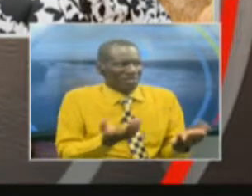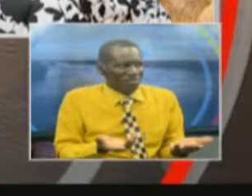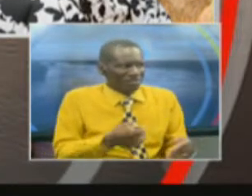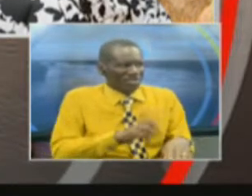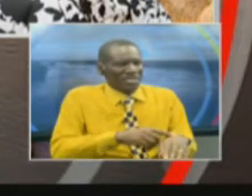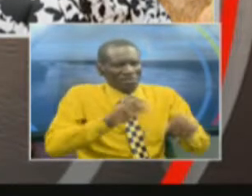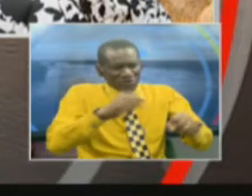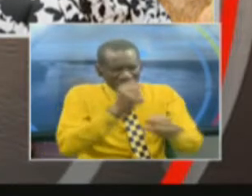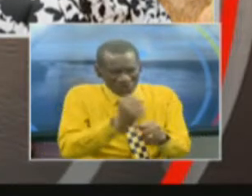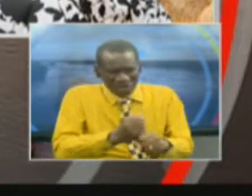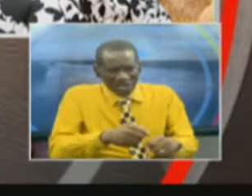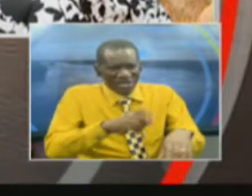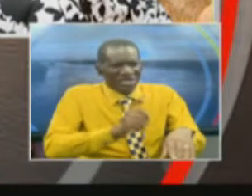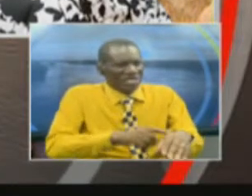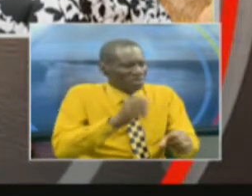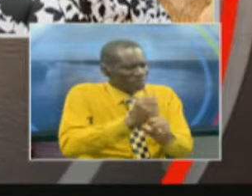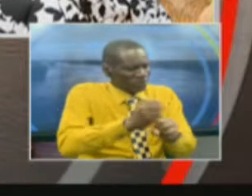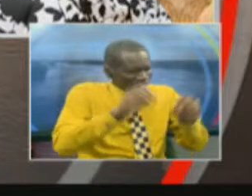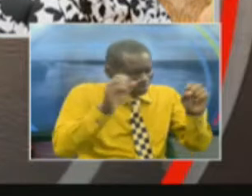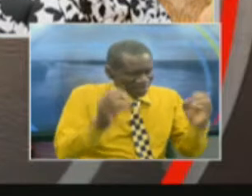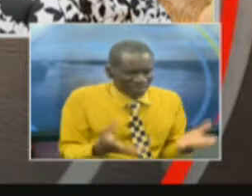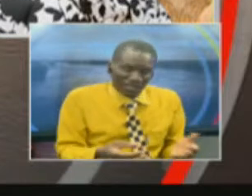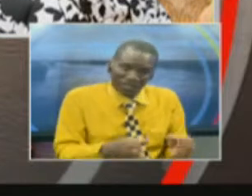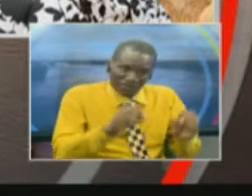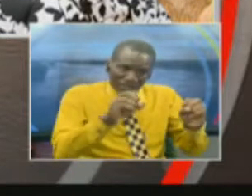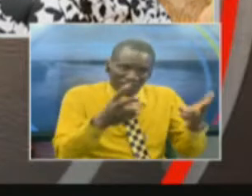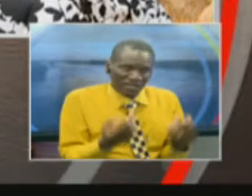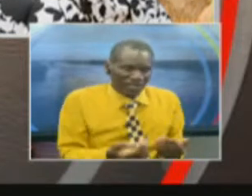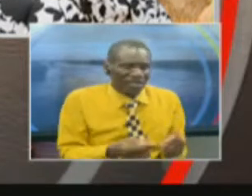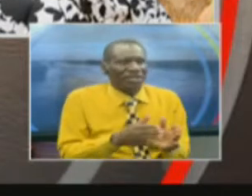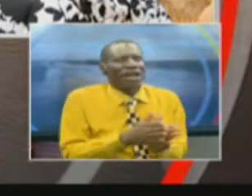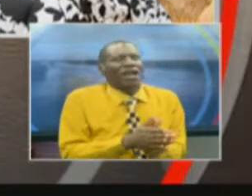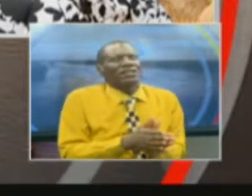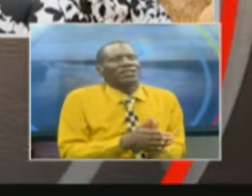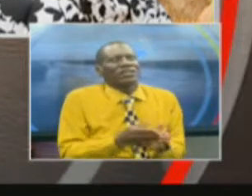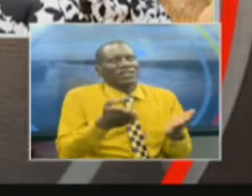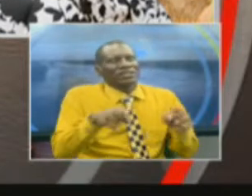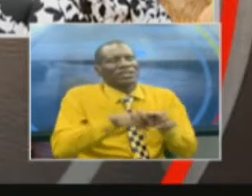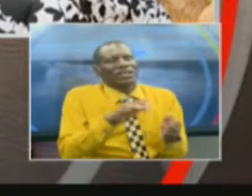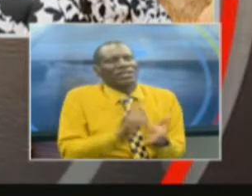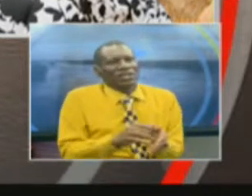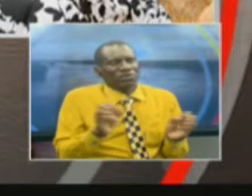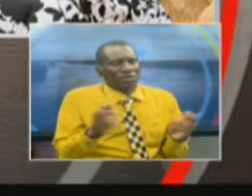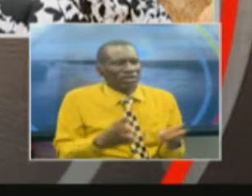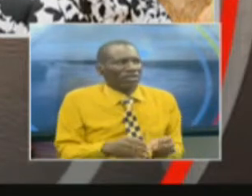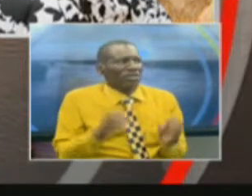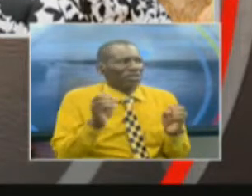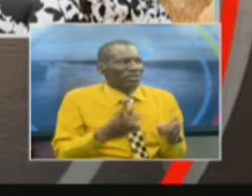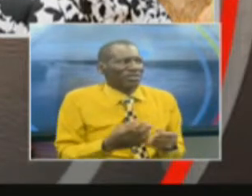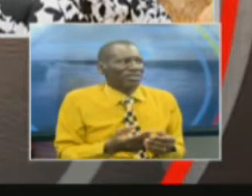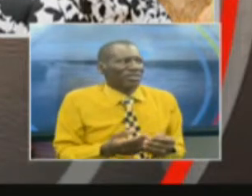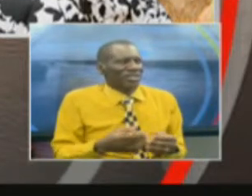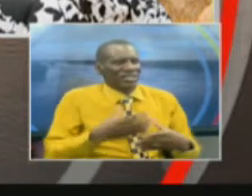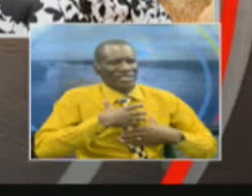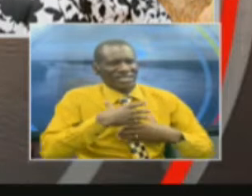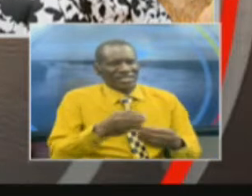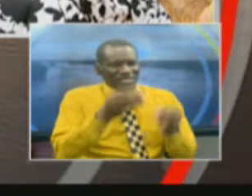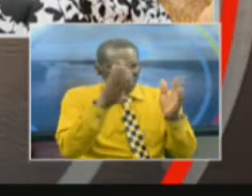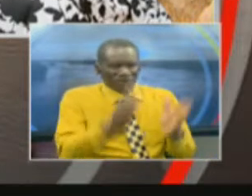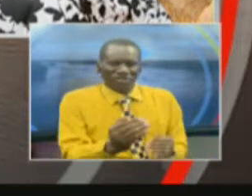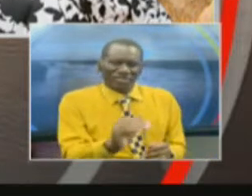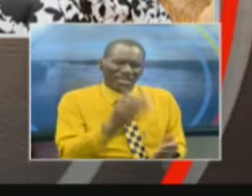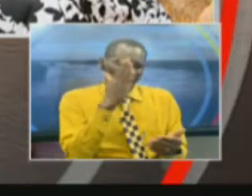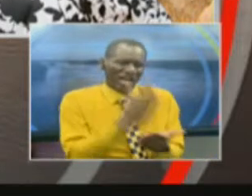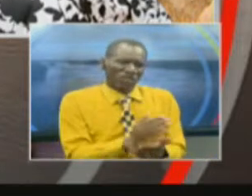can work, when it's not working, yeah, and as such, yeah. Okay, and it's interesting. Somebody is